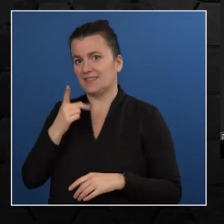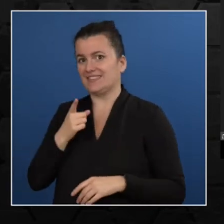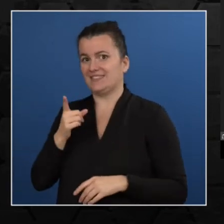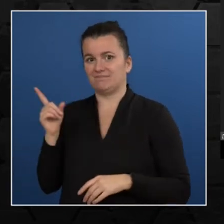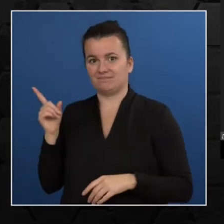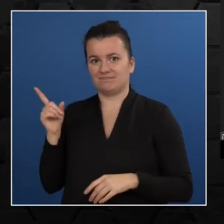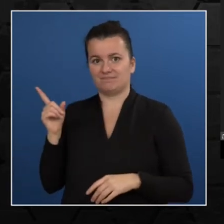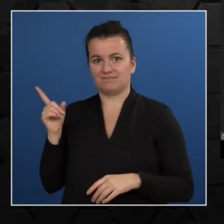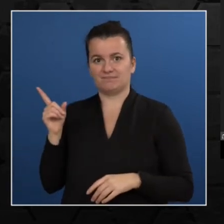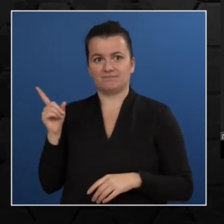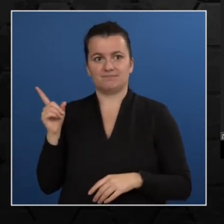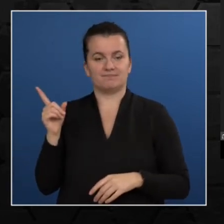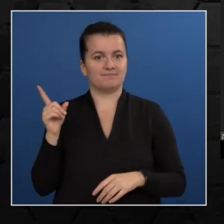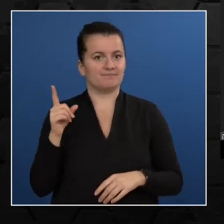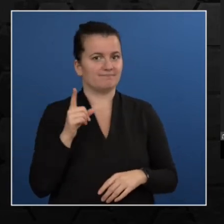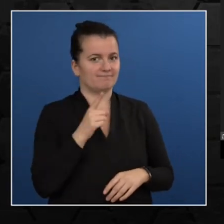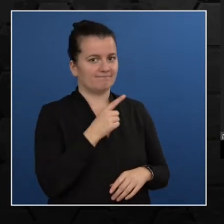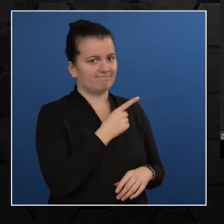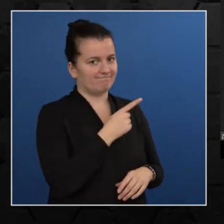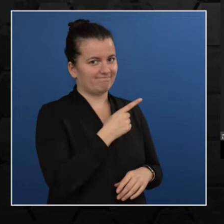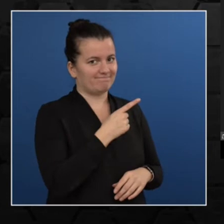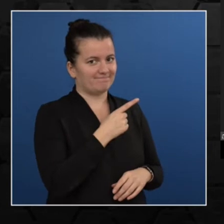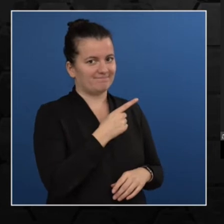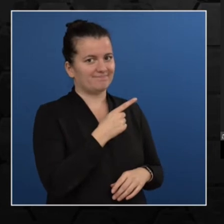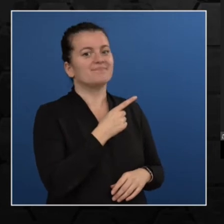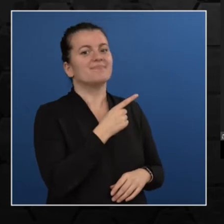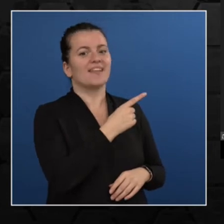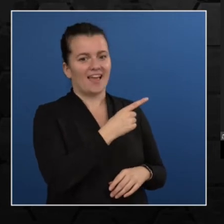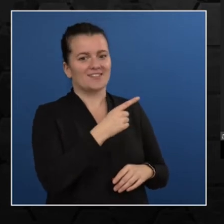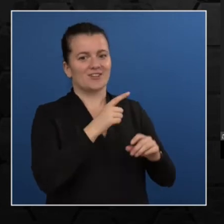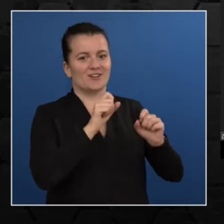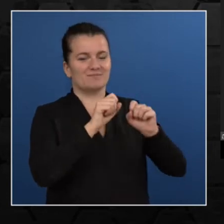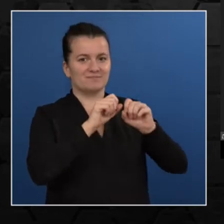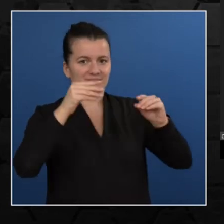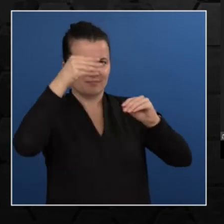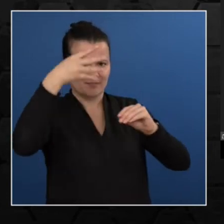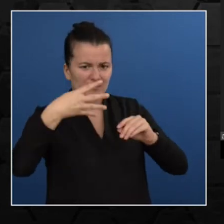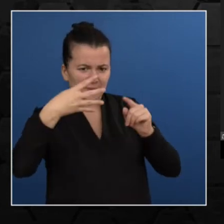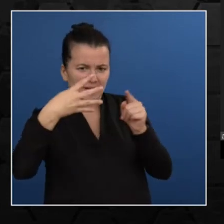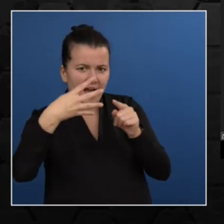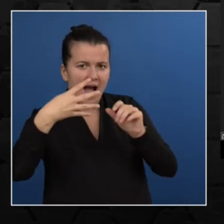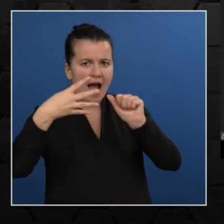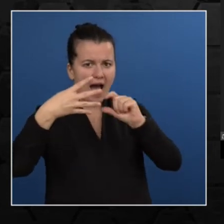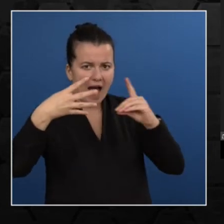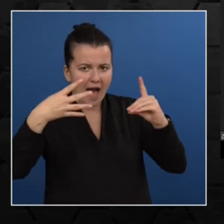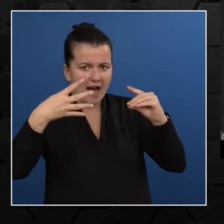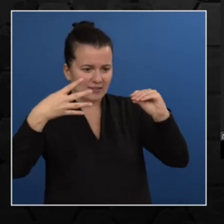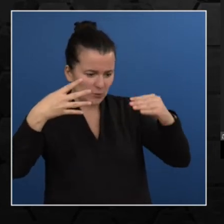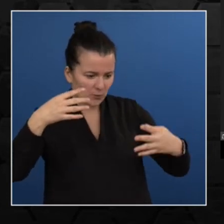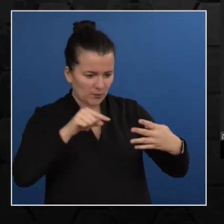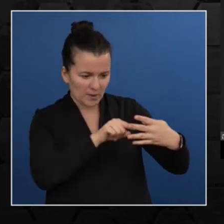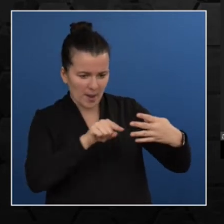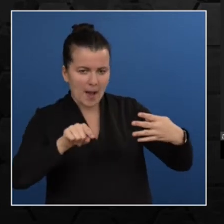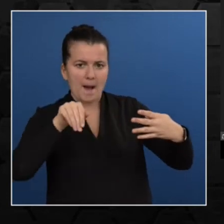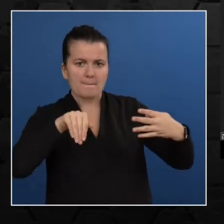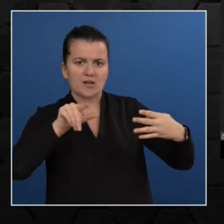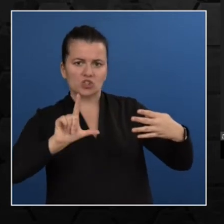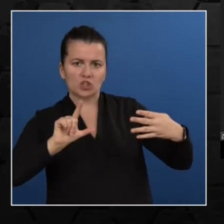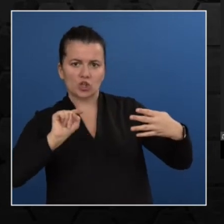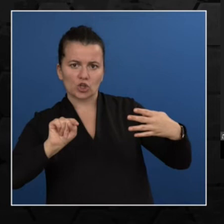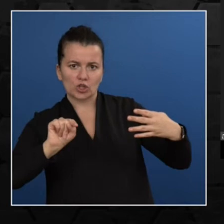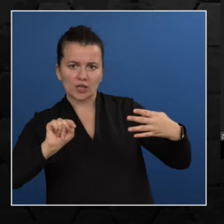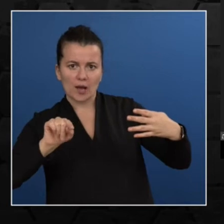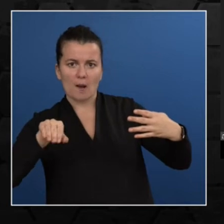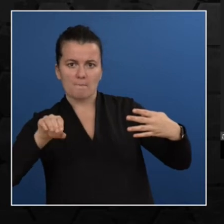come to add, and you click machine learning model. And then you name the name of your model, machine learning model, and you